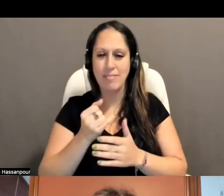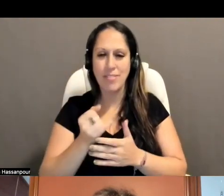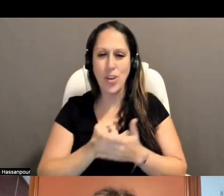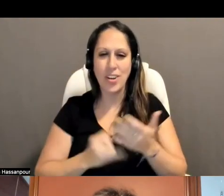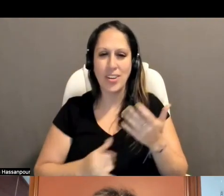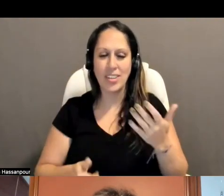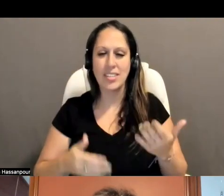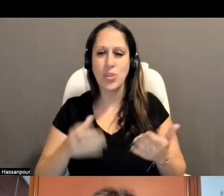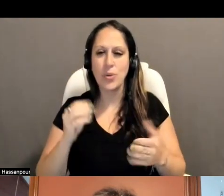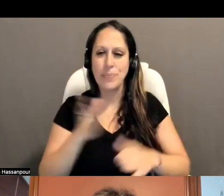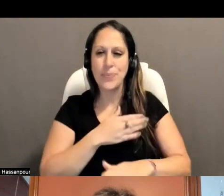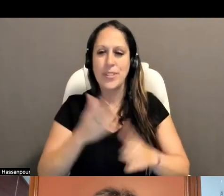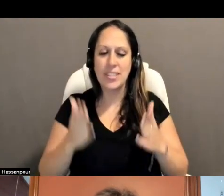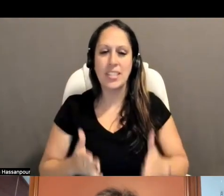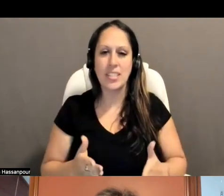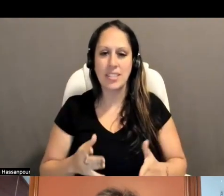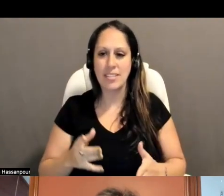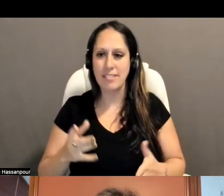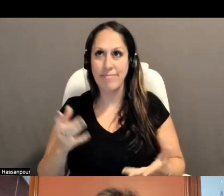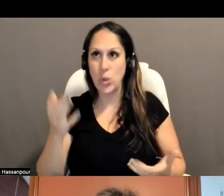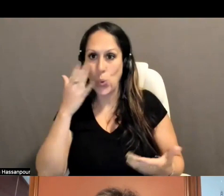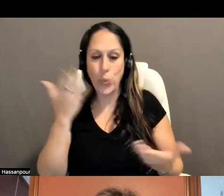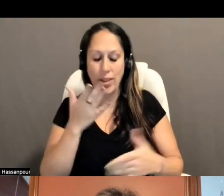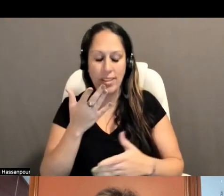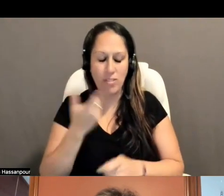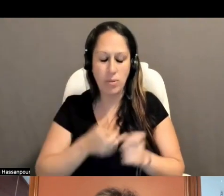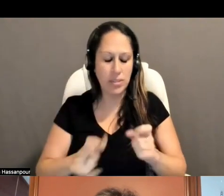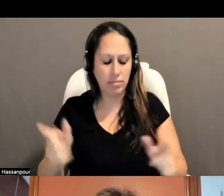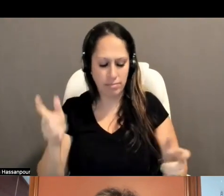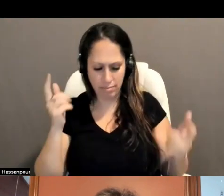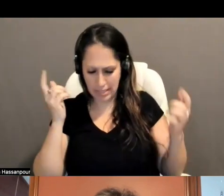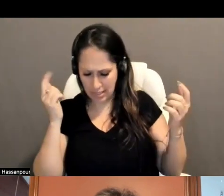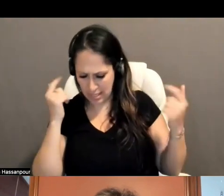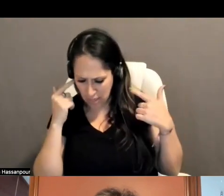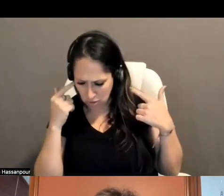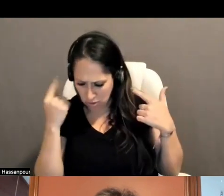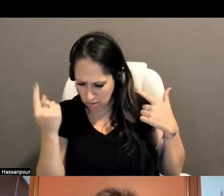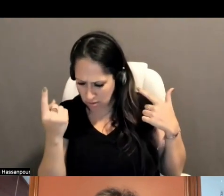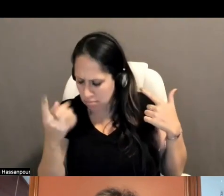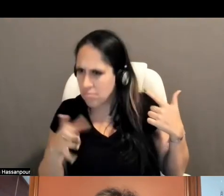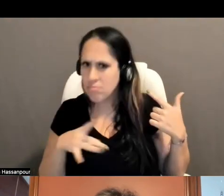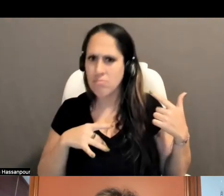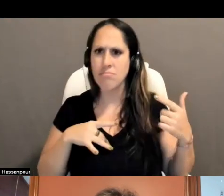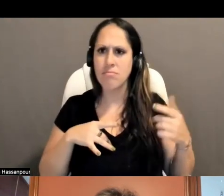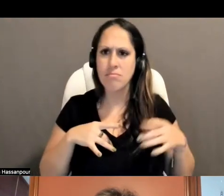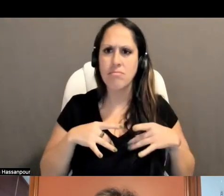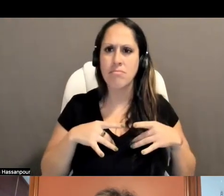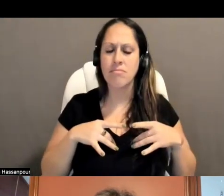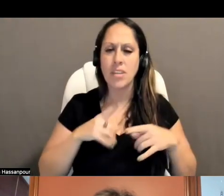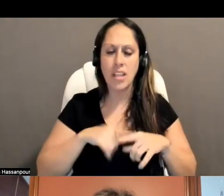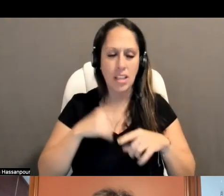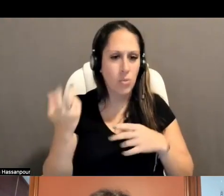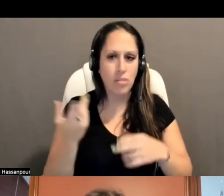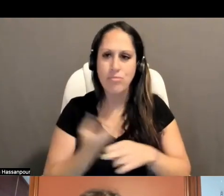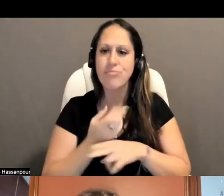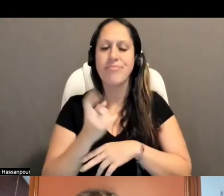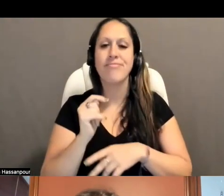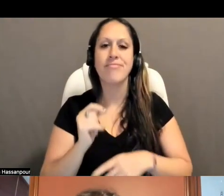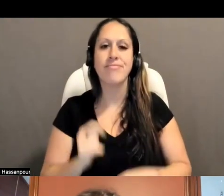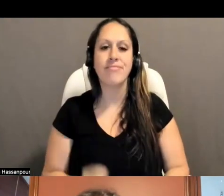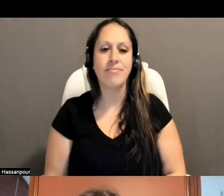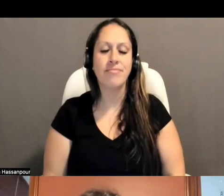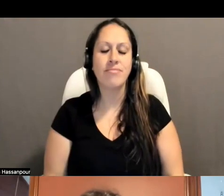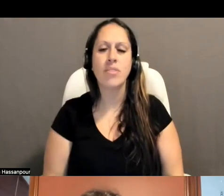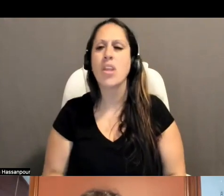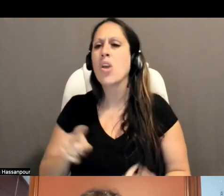from. That's what I've heard. They just hear something, they like it, and they want to use it. When